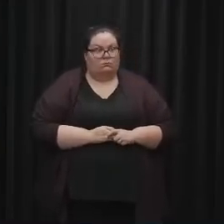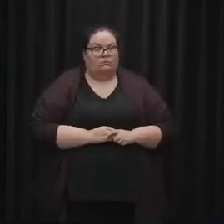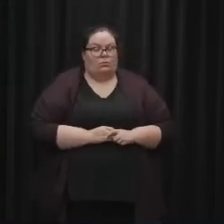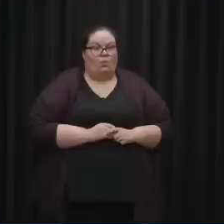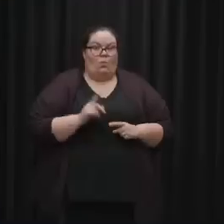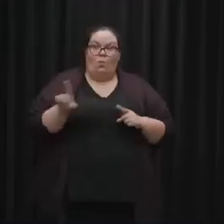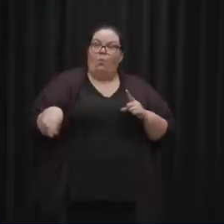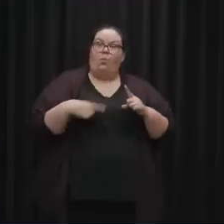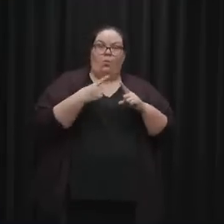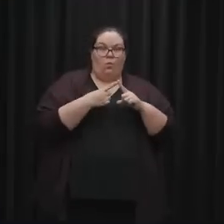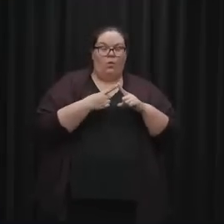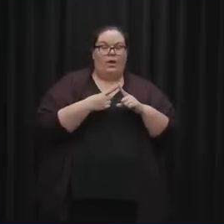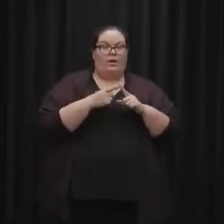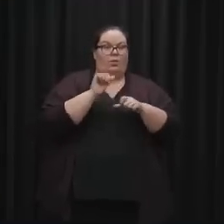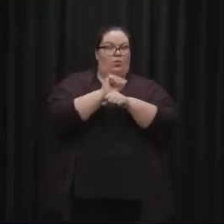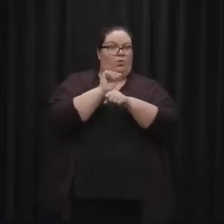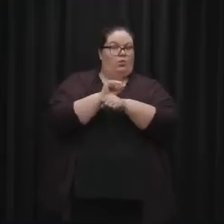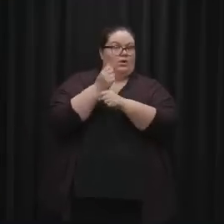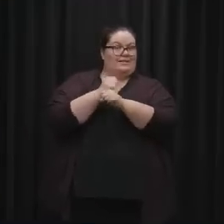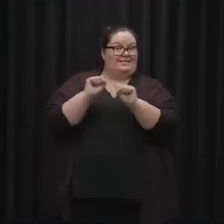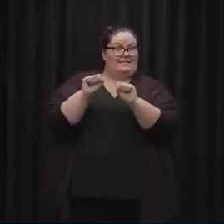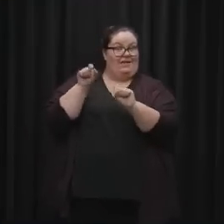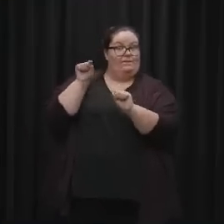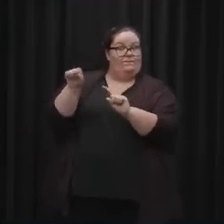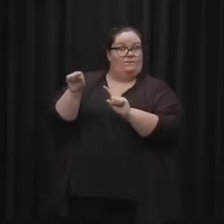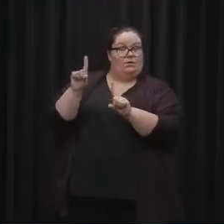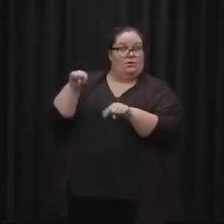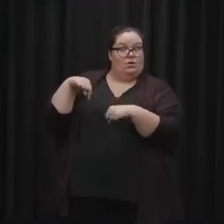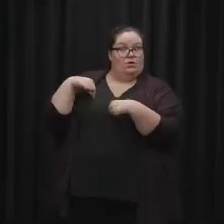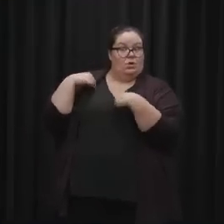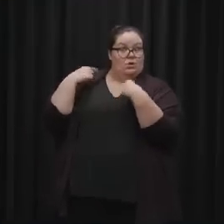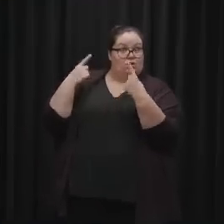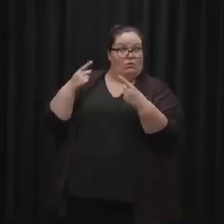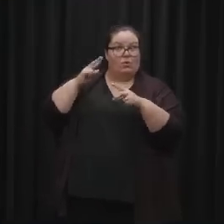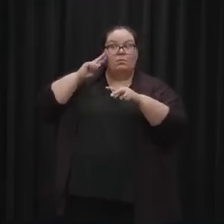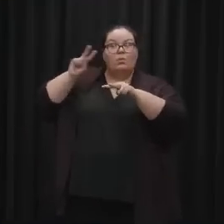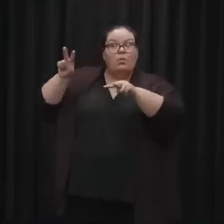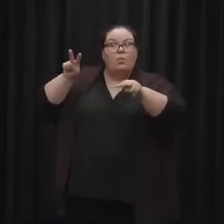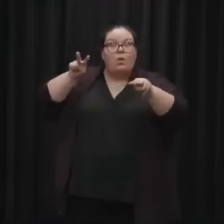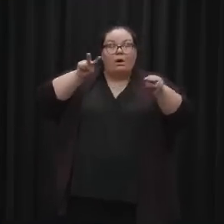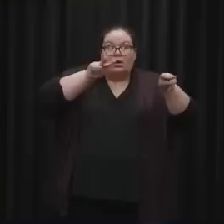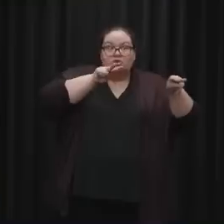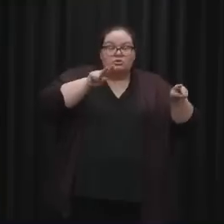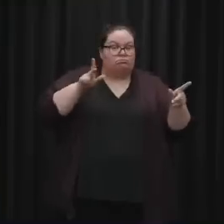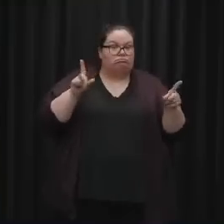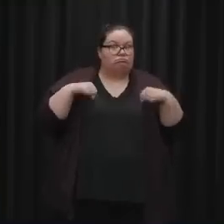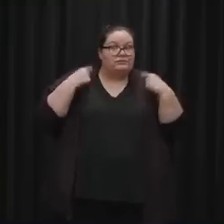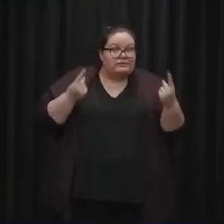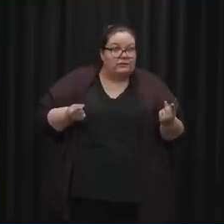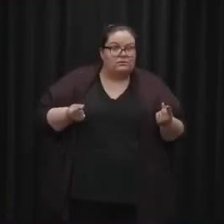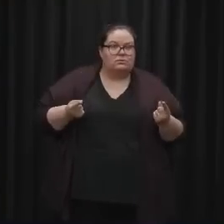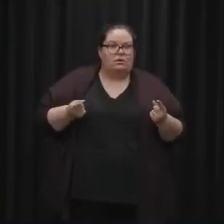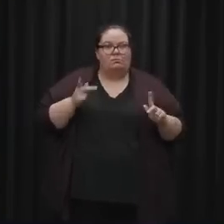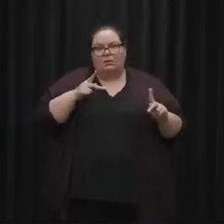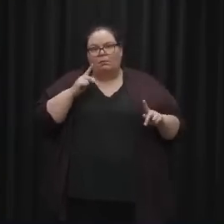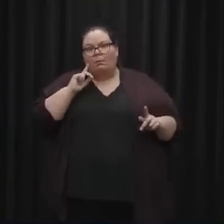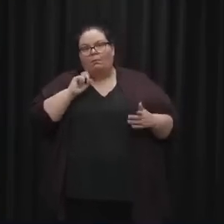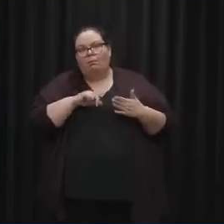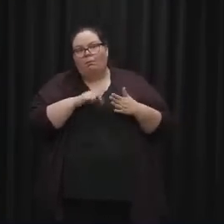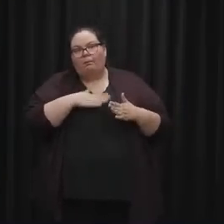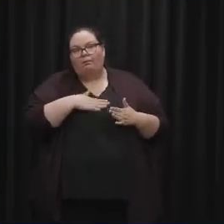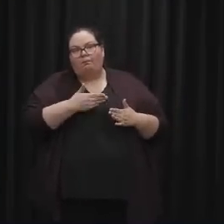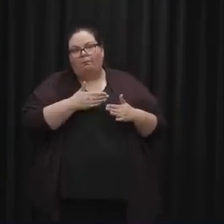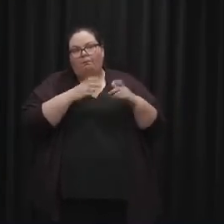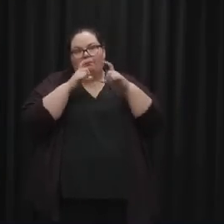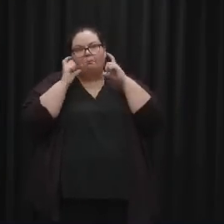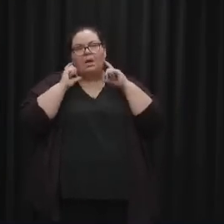and as we're monitored, WorkSafe, as we've done all along, we've been monitoring for mask usage, and we've been monitoring adherence to the